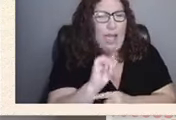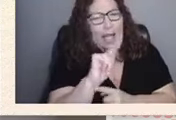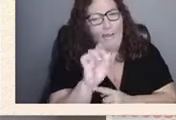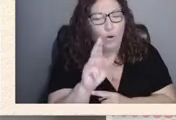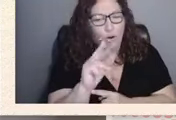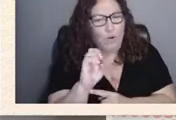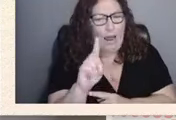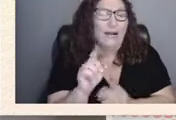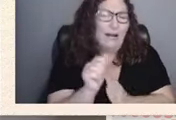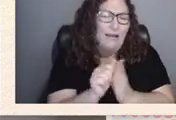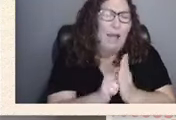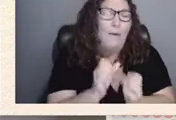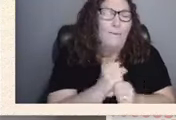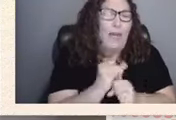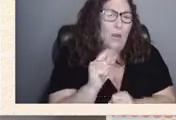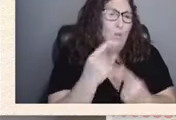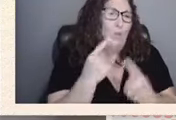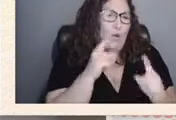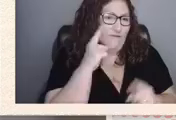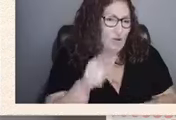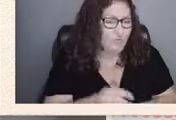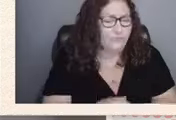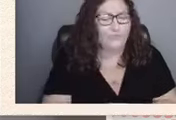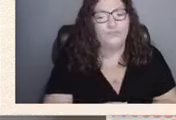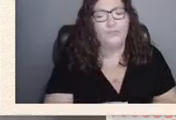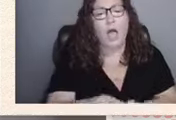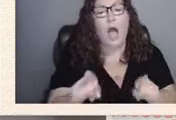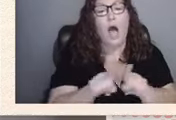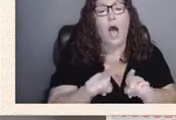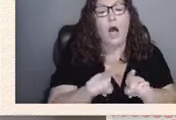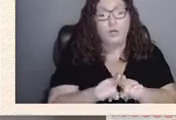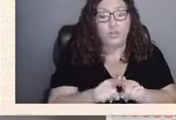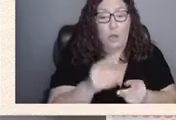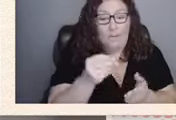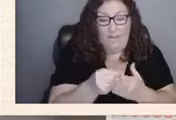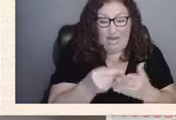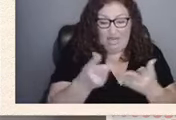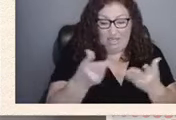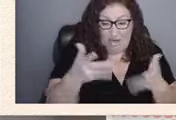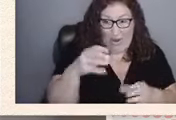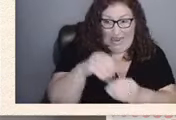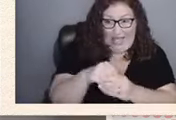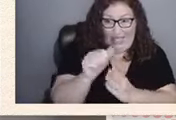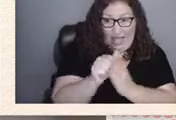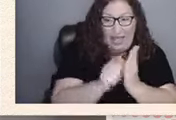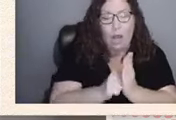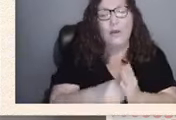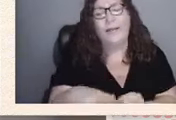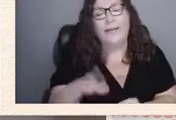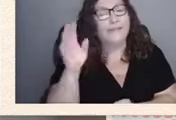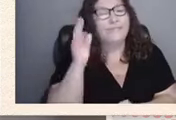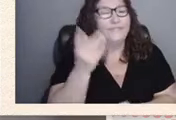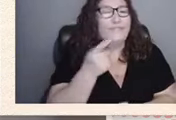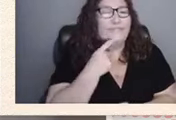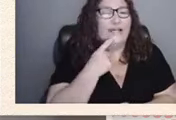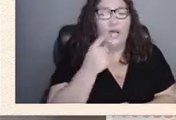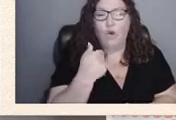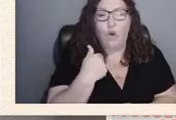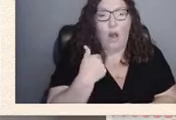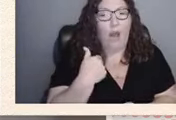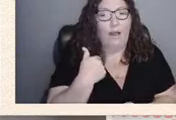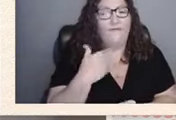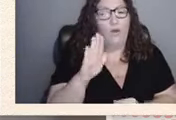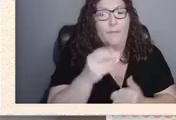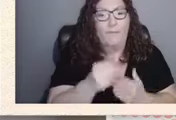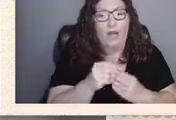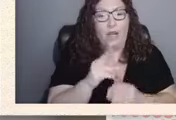it work for you. Also, money that's already in the account. So let's say, you have all your money in the U.S. stock option